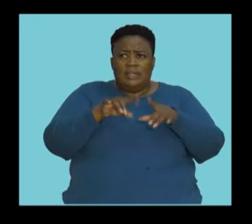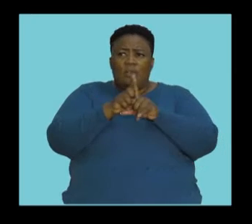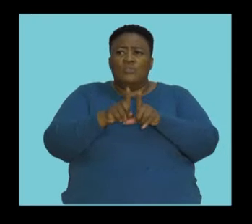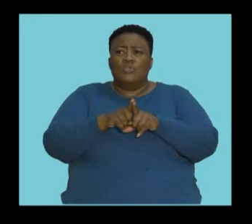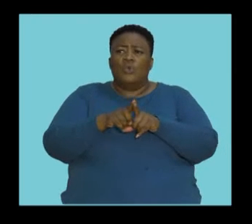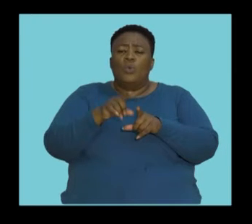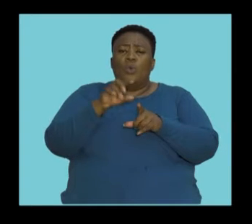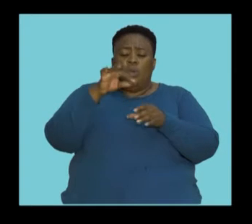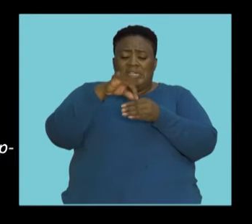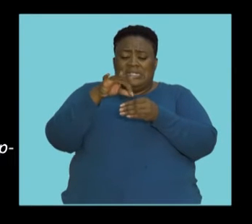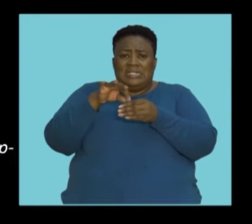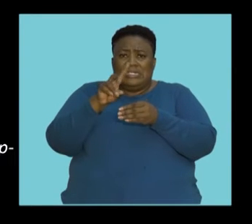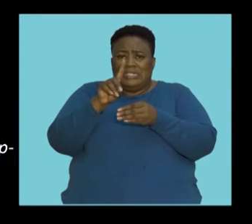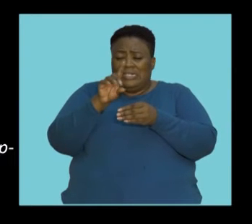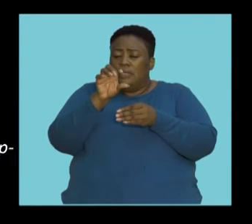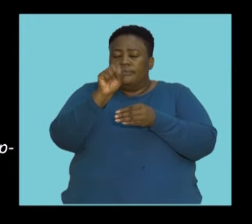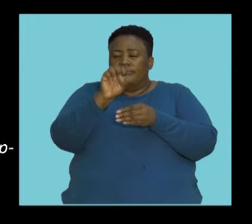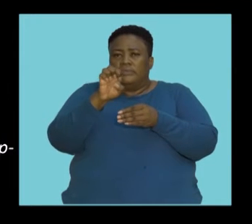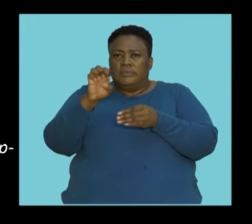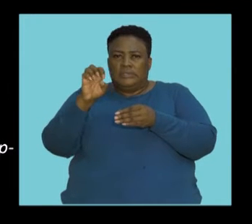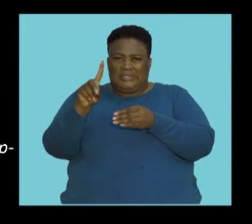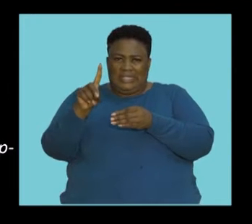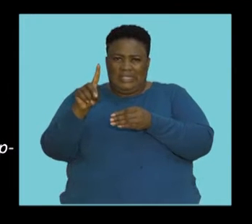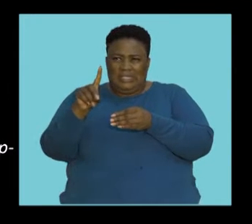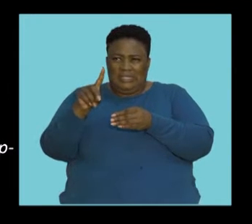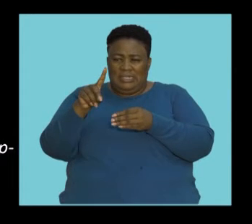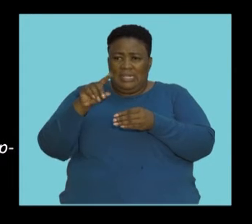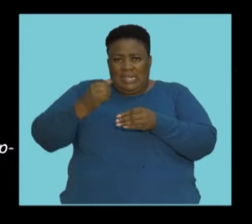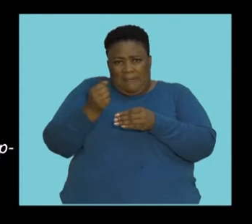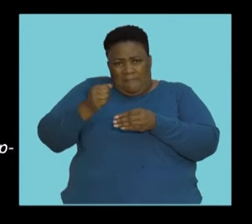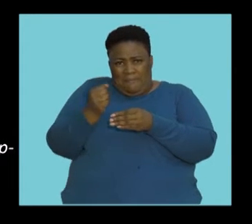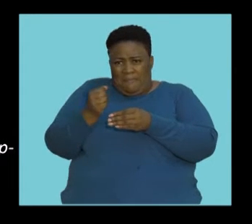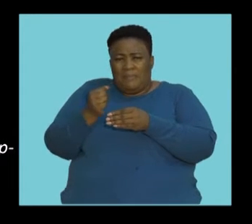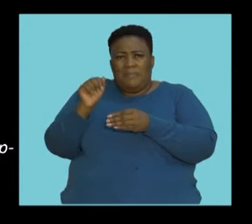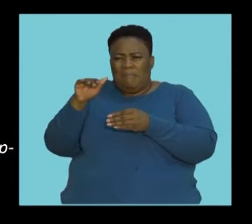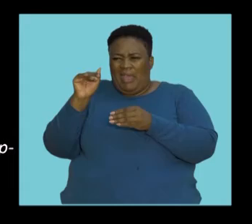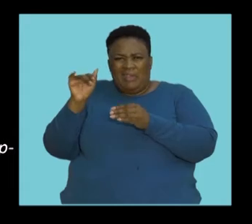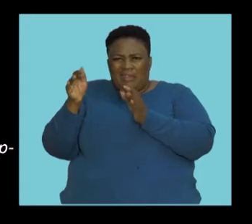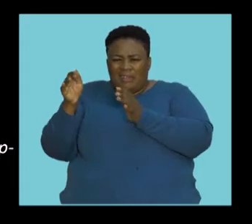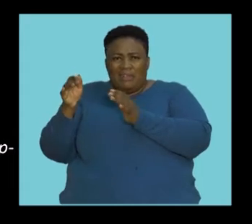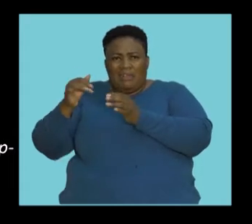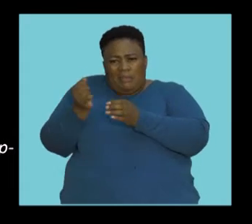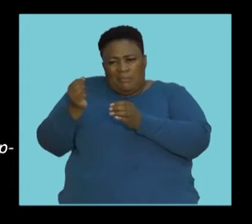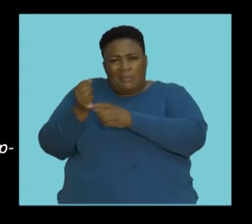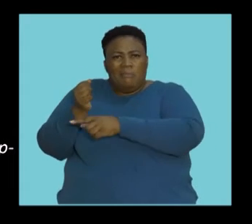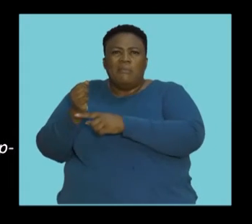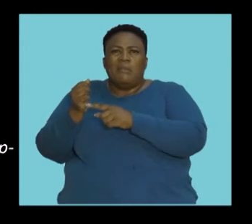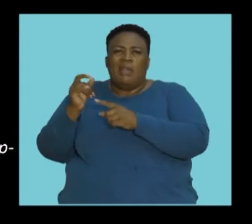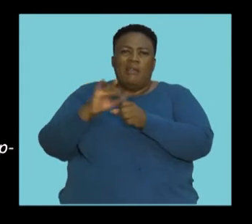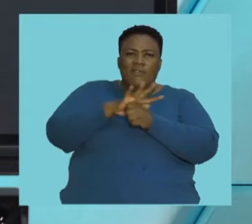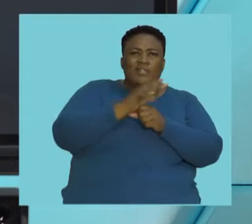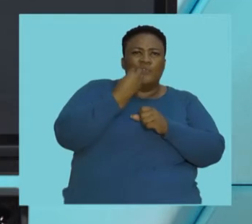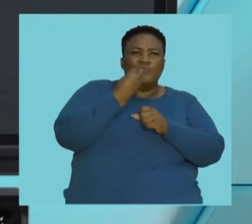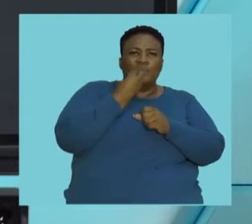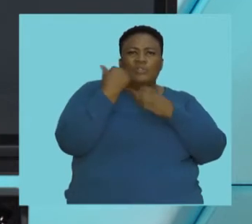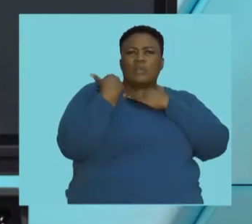secure plants for the future. The image is obviously showing kind of very colorful food and